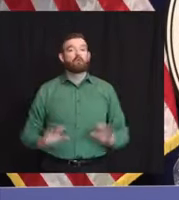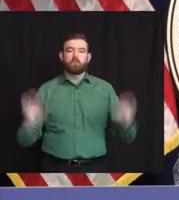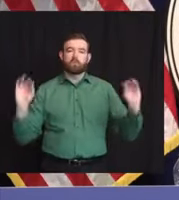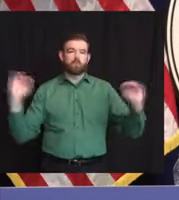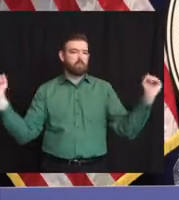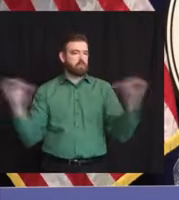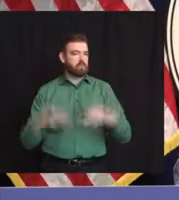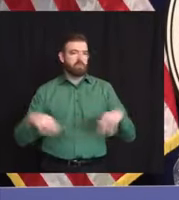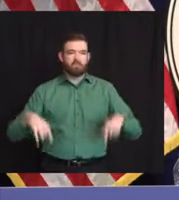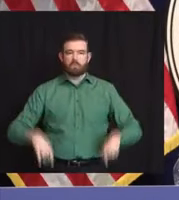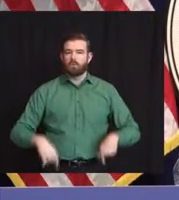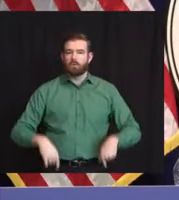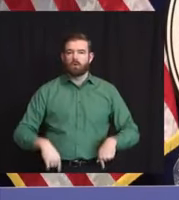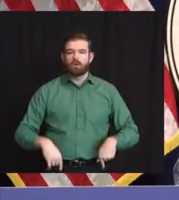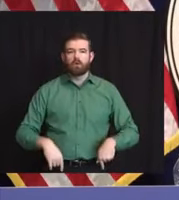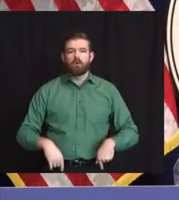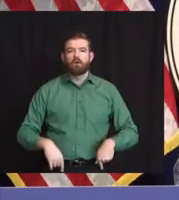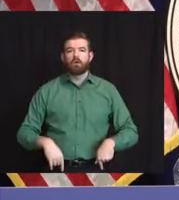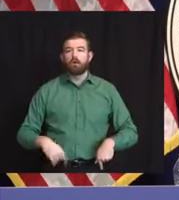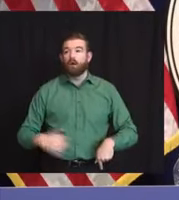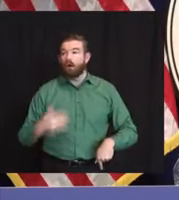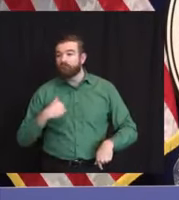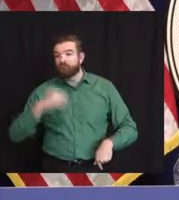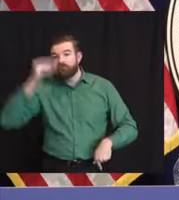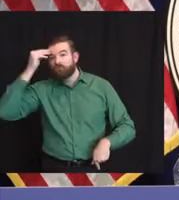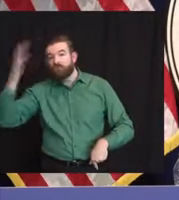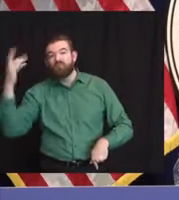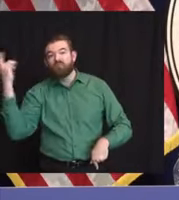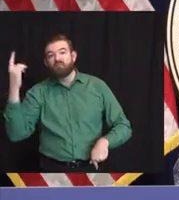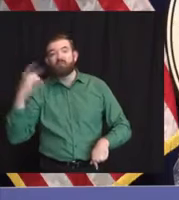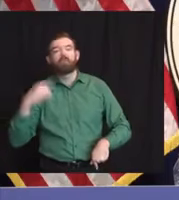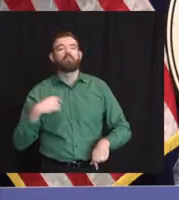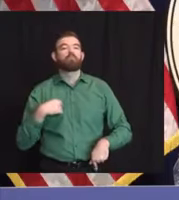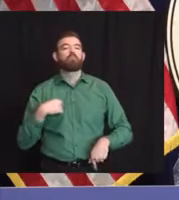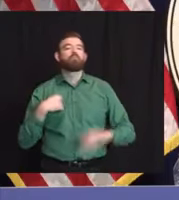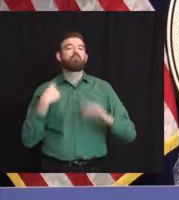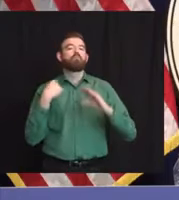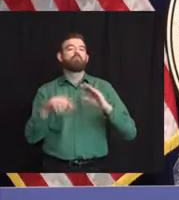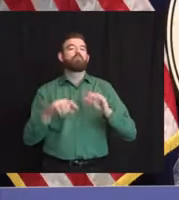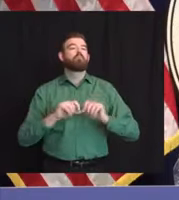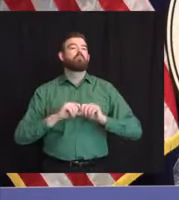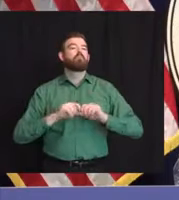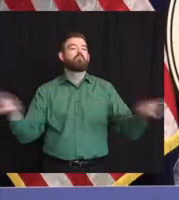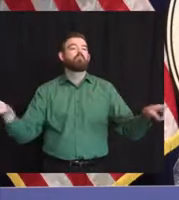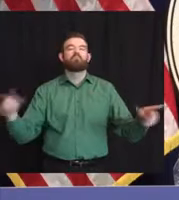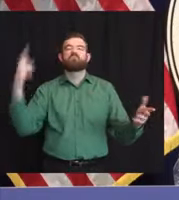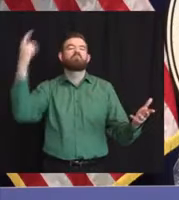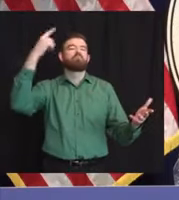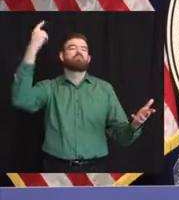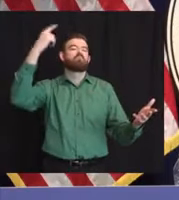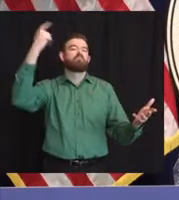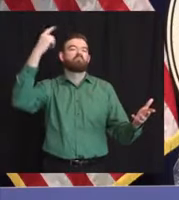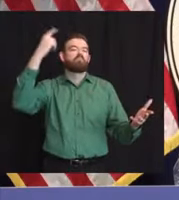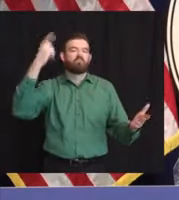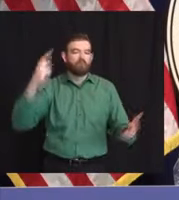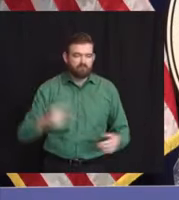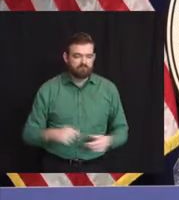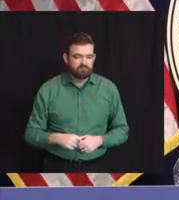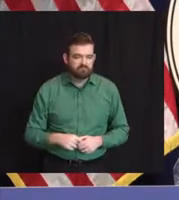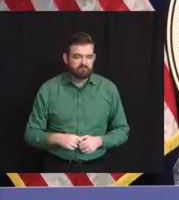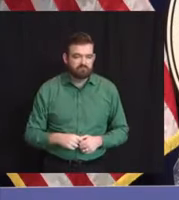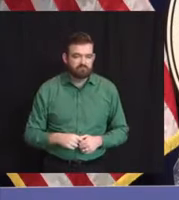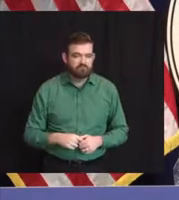electronically or so-called on paper unless there's a reason for us to get with you either in person or telephonically, in which case we'll let you